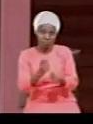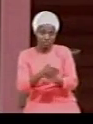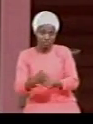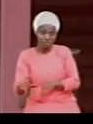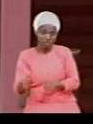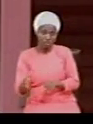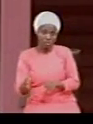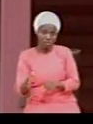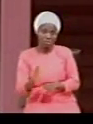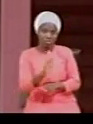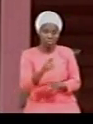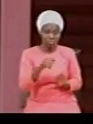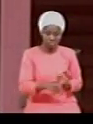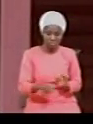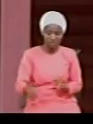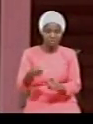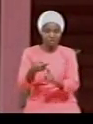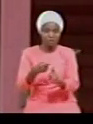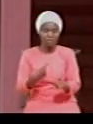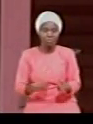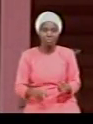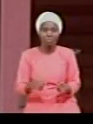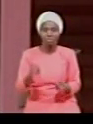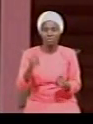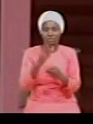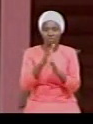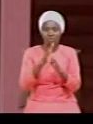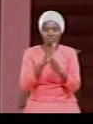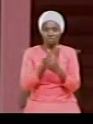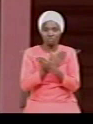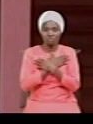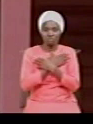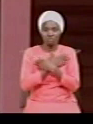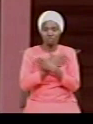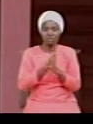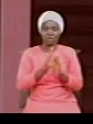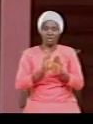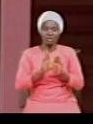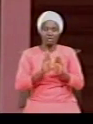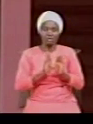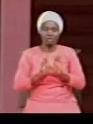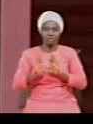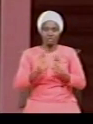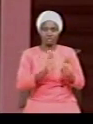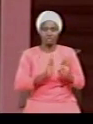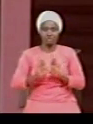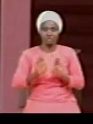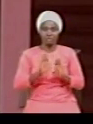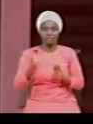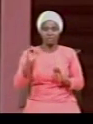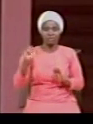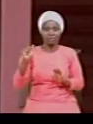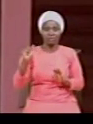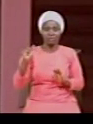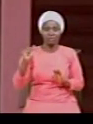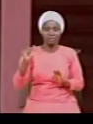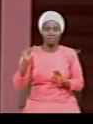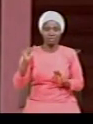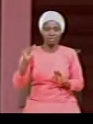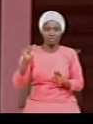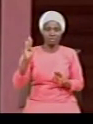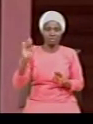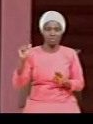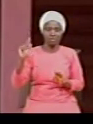thy foot from the Sabbath, from doing thy pleasure on my holy